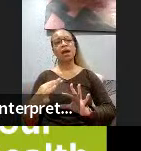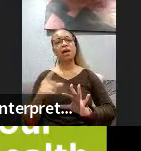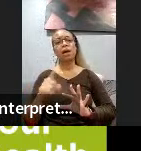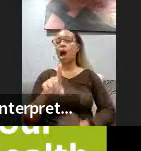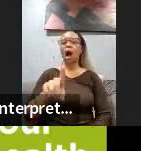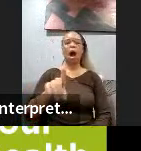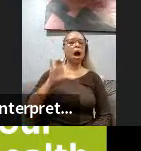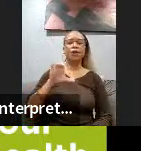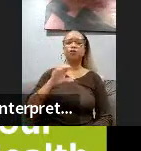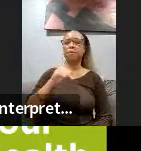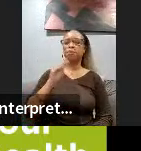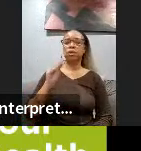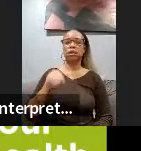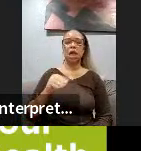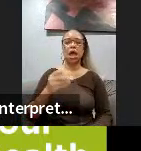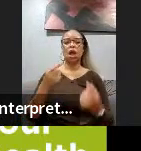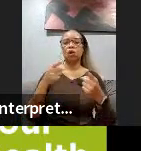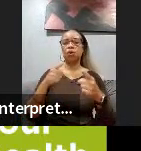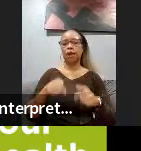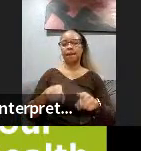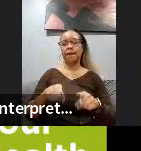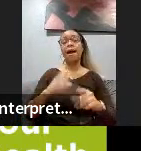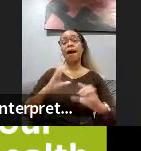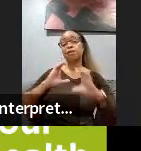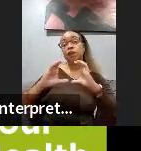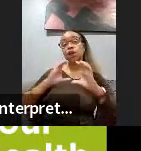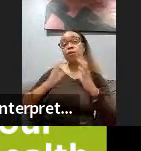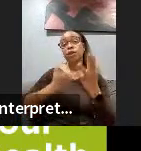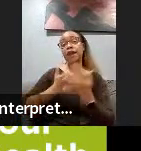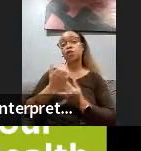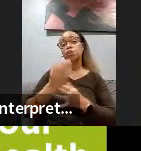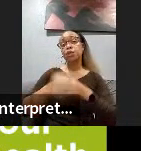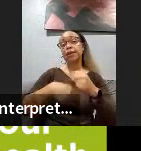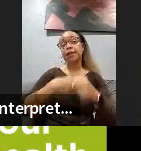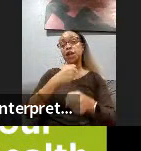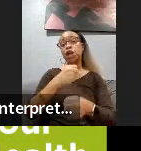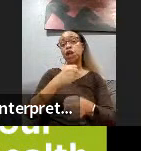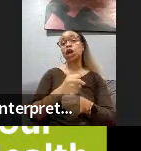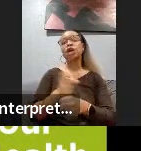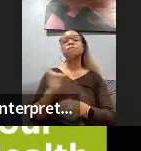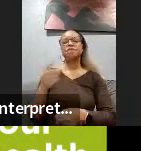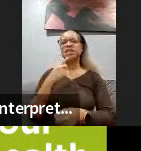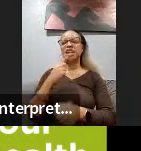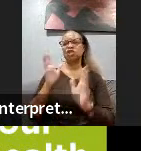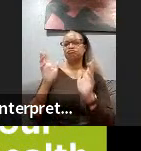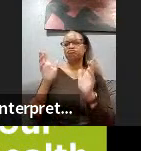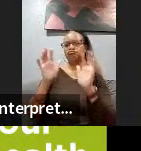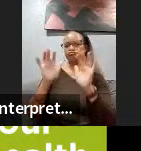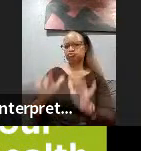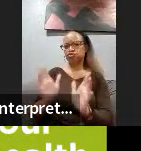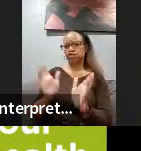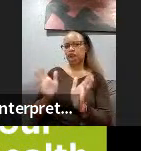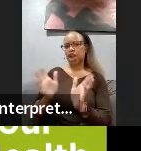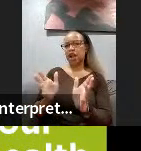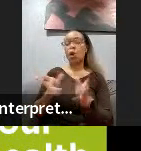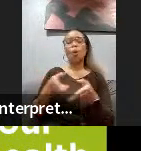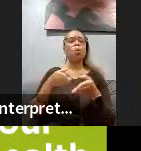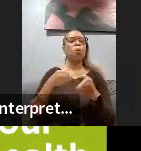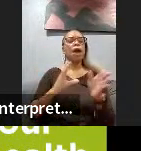100% agree that as we communicate throughout the year, and I think Kimmy put a great comment in the chat, there's multiple opportunities to connect with